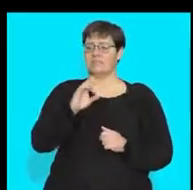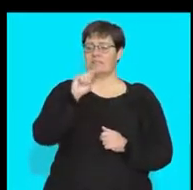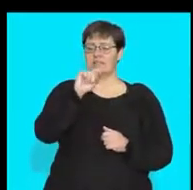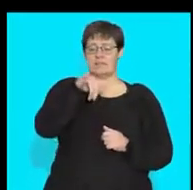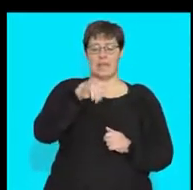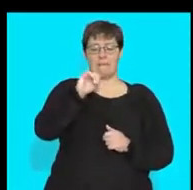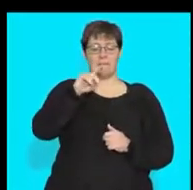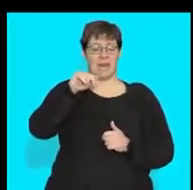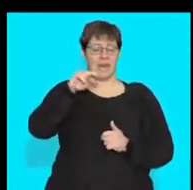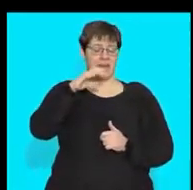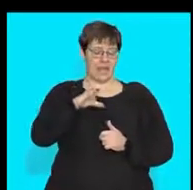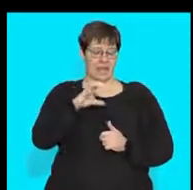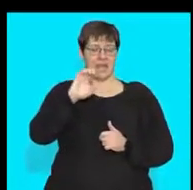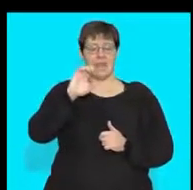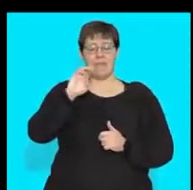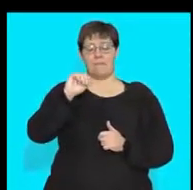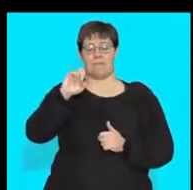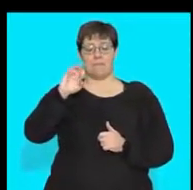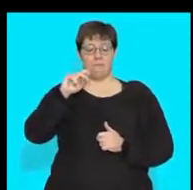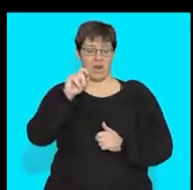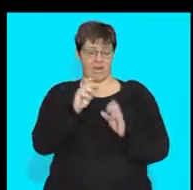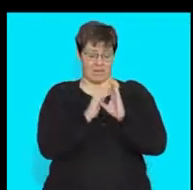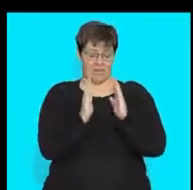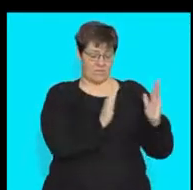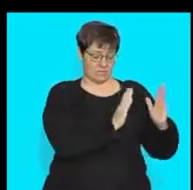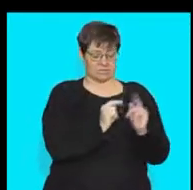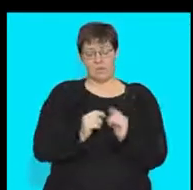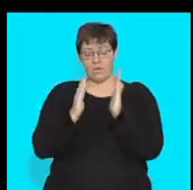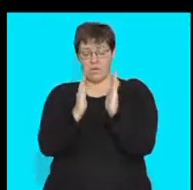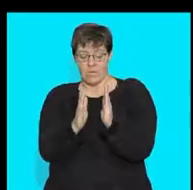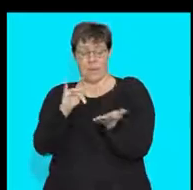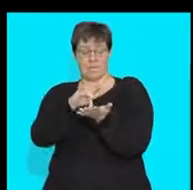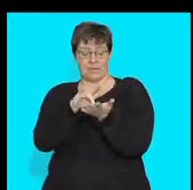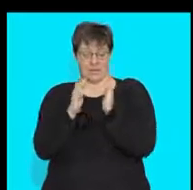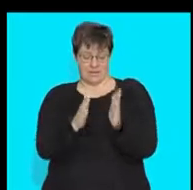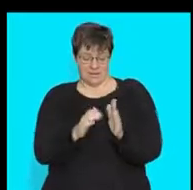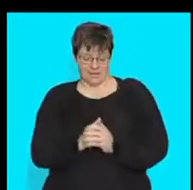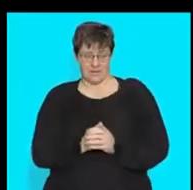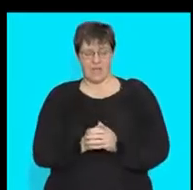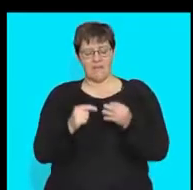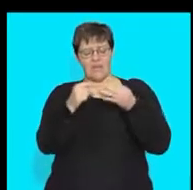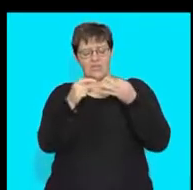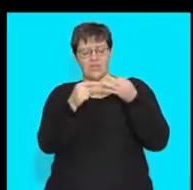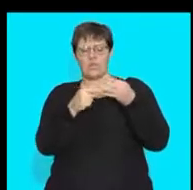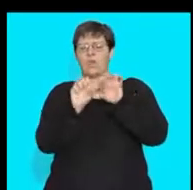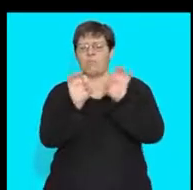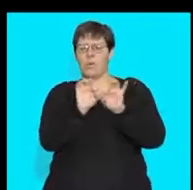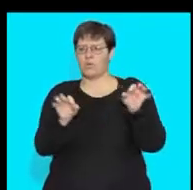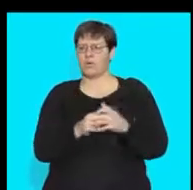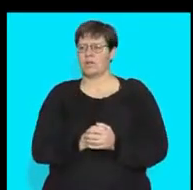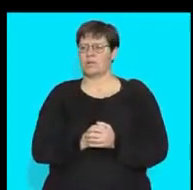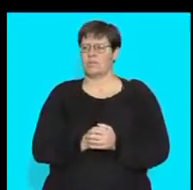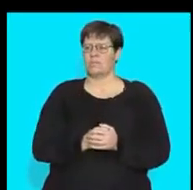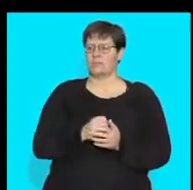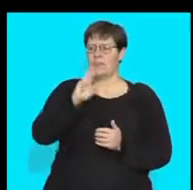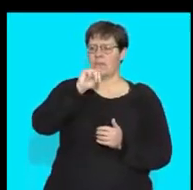membrane. Right, now we go to the yellow part of the ear, the middle part of the ear, the middle ear. The middle ear has 3 little bones, the malleus, the incus,